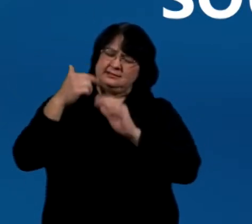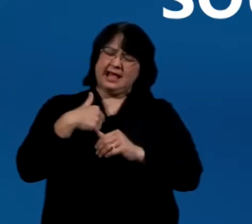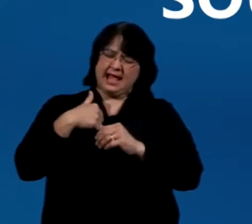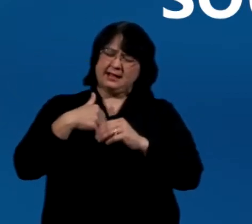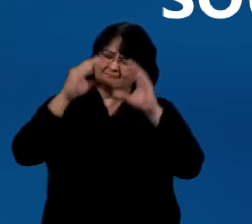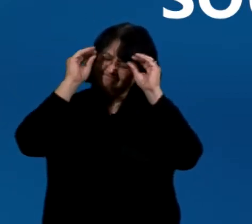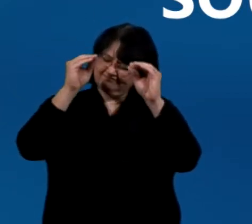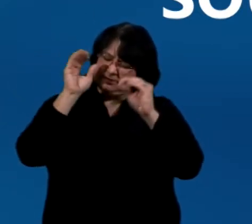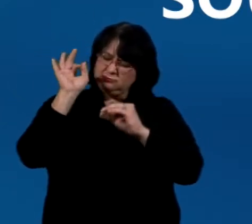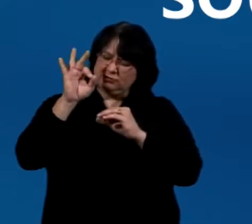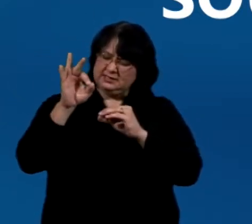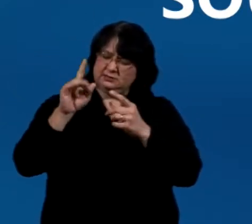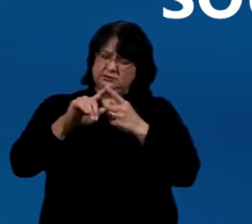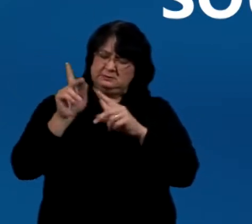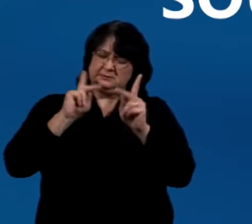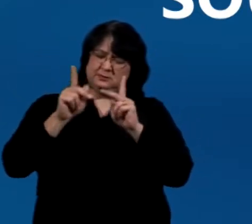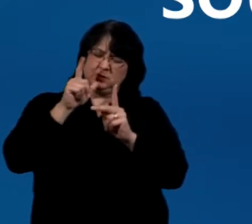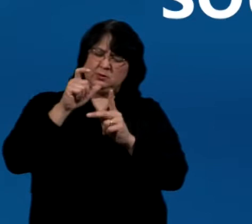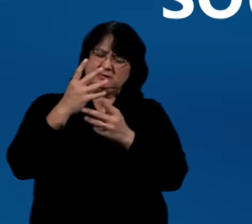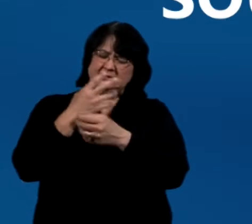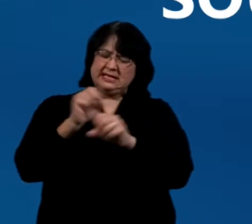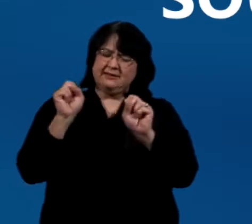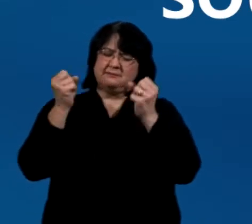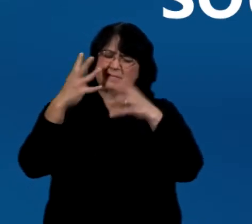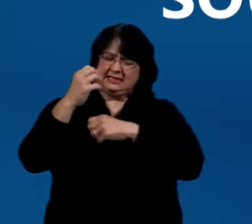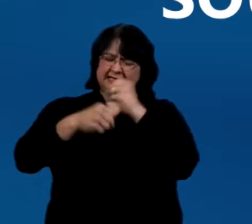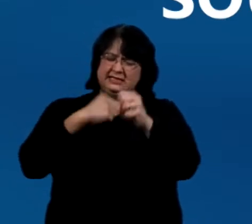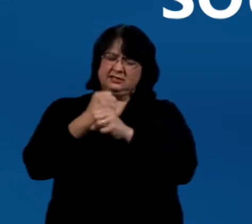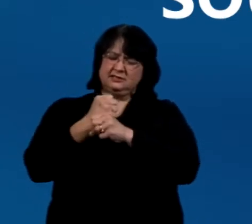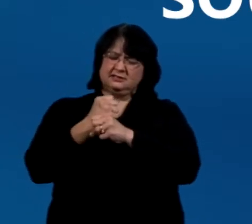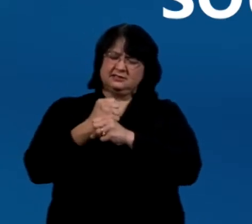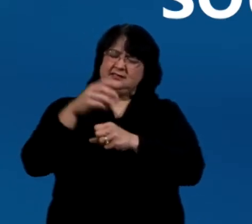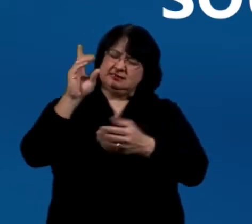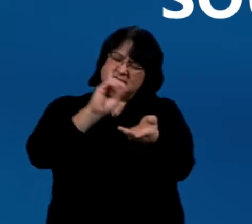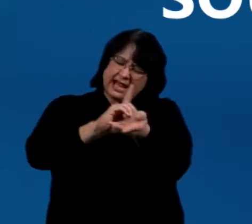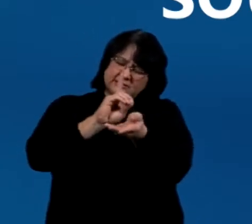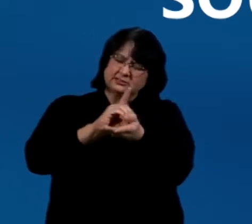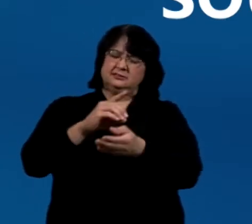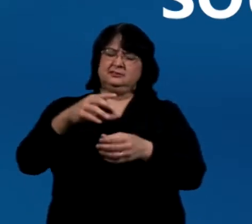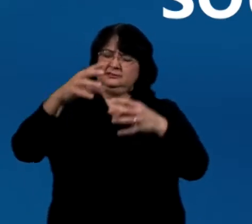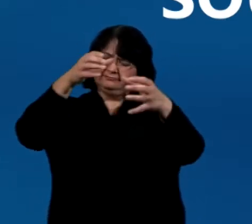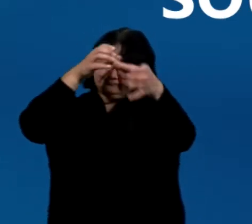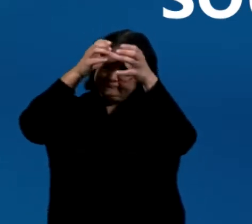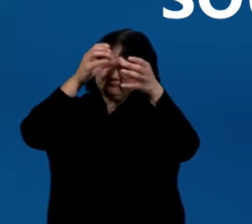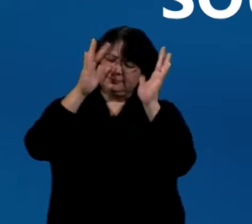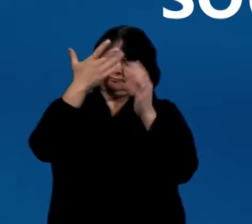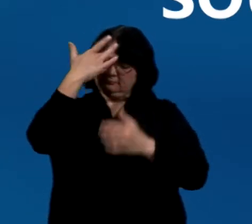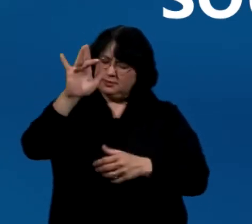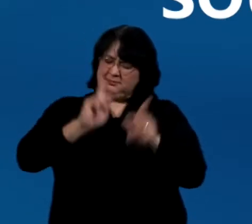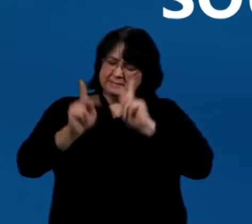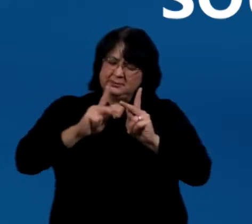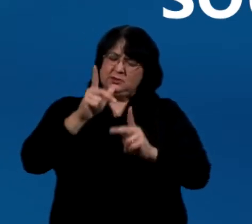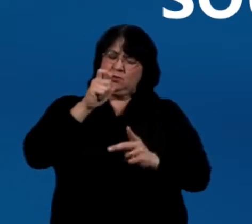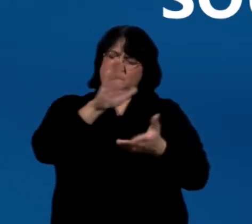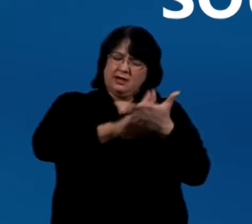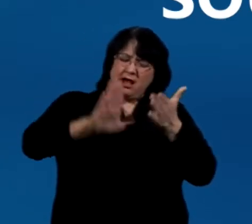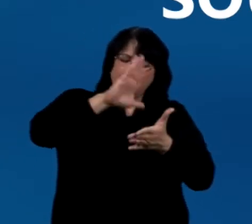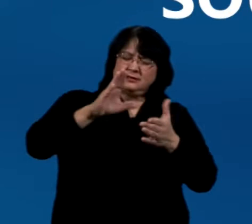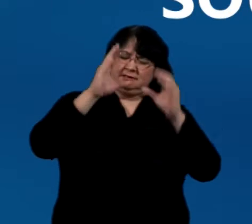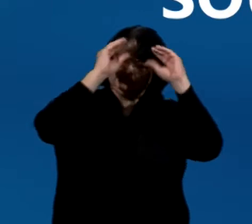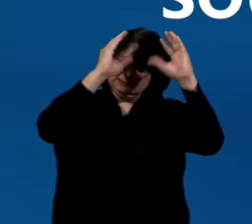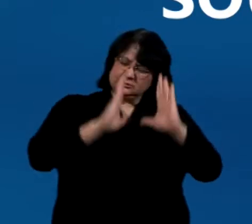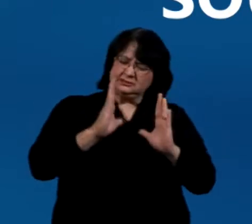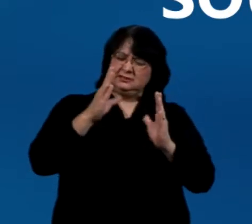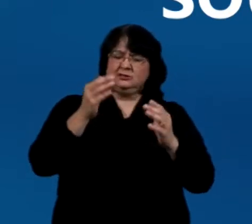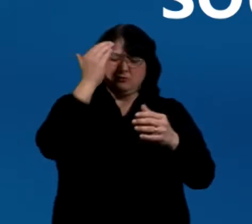and teaching to people tonight that have been saved for years. There's doctors and scholars and college professors in here that know way more than